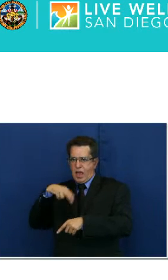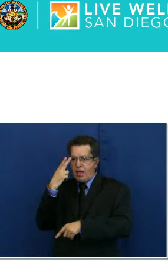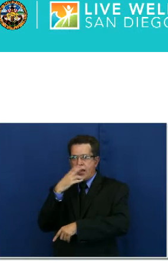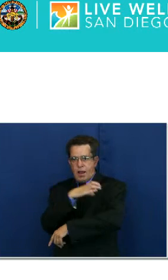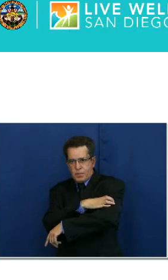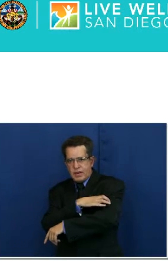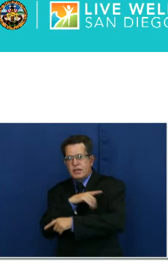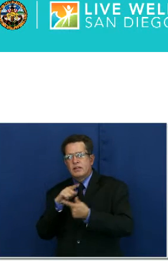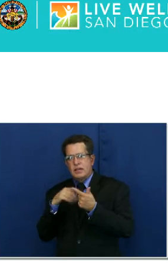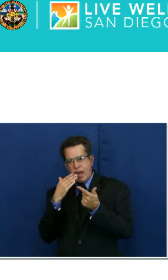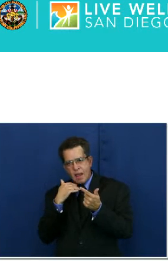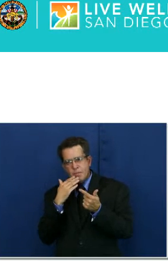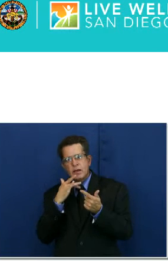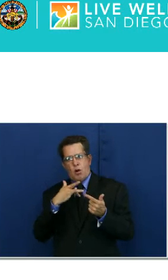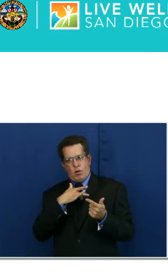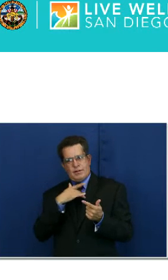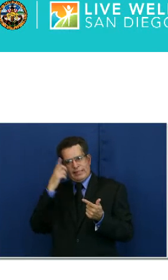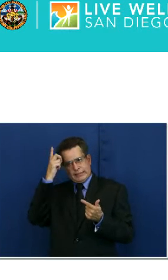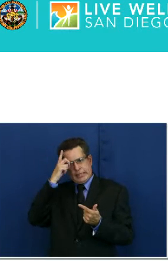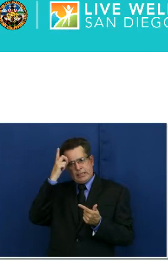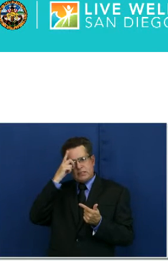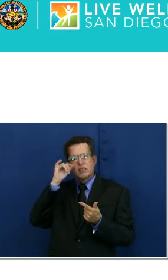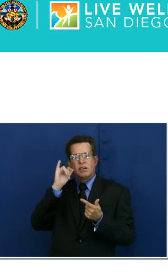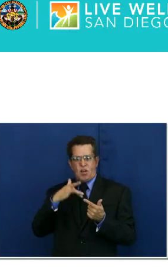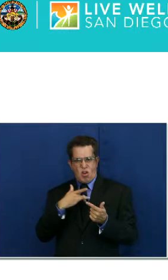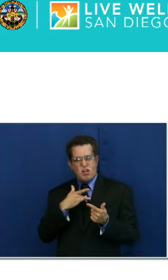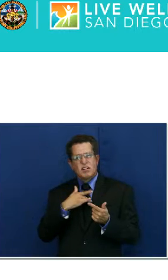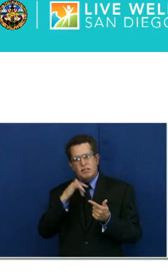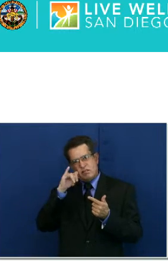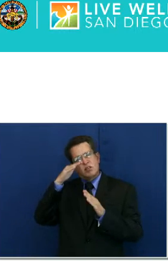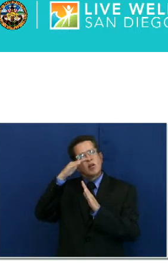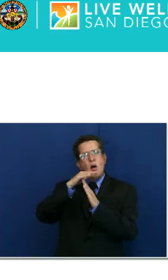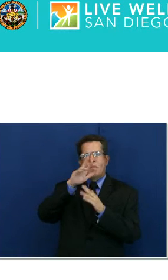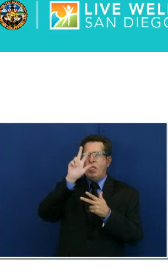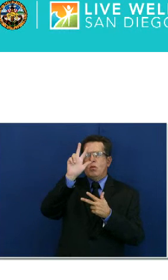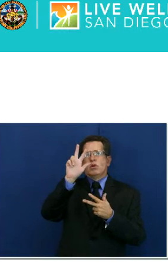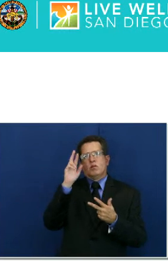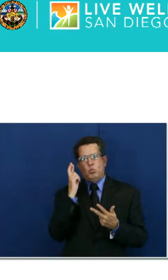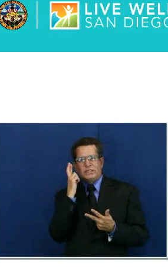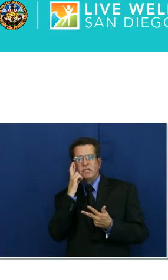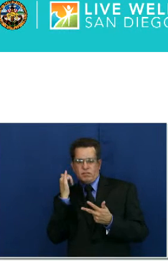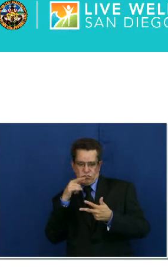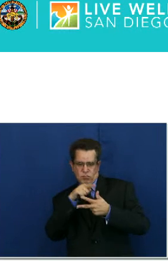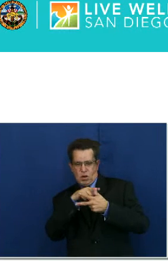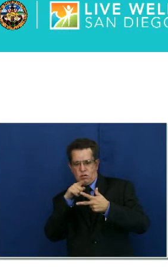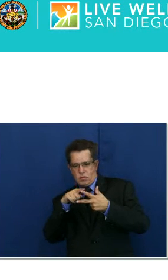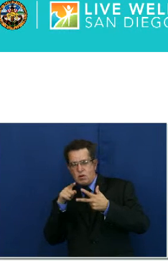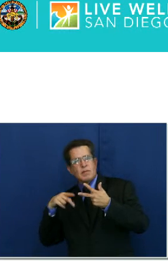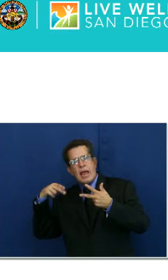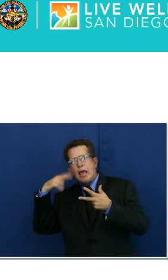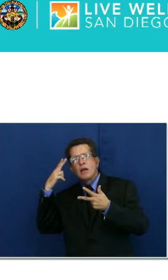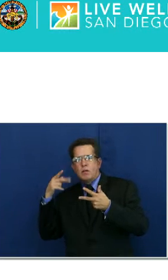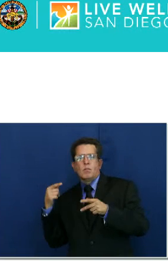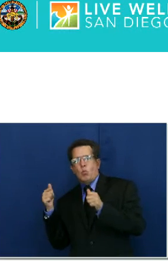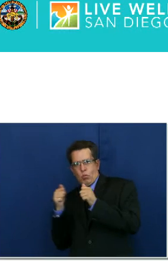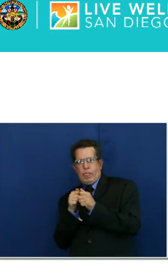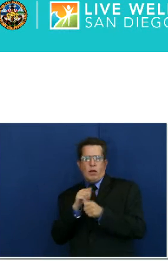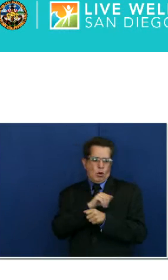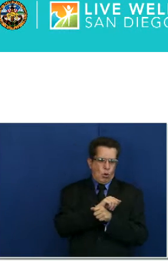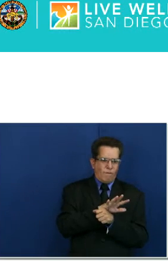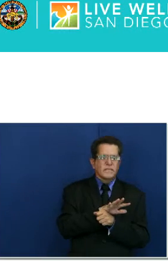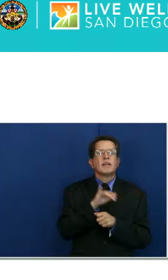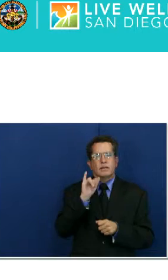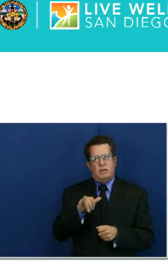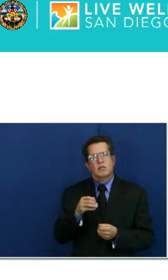hypertension, diabetes, and cardiac disease are the top 3 underlying conditions and for COVID-related deaths.